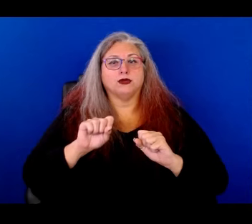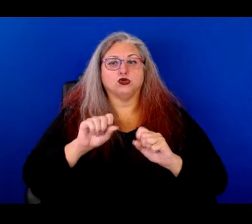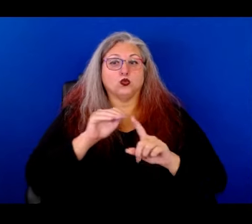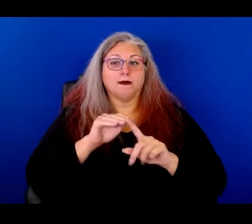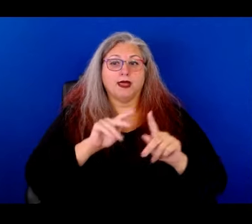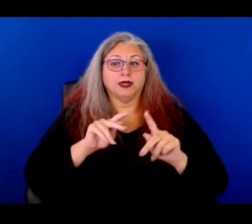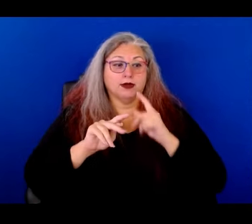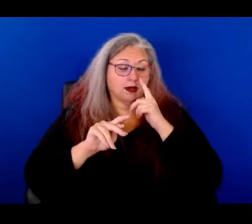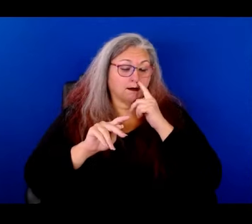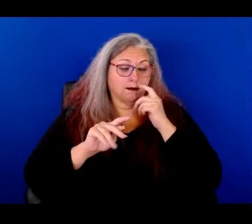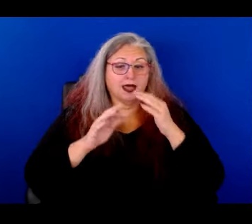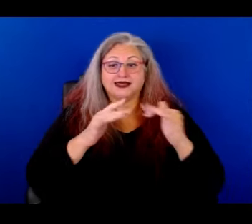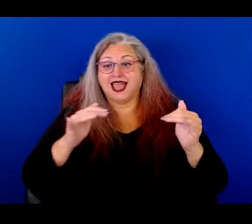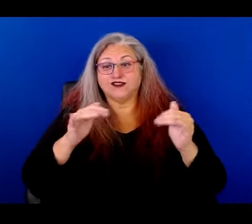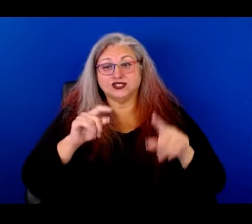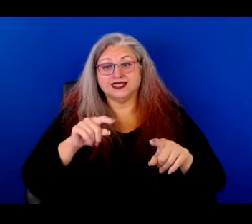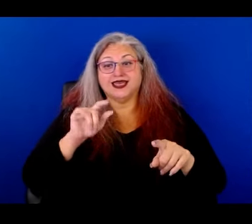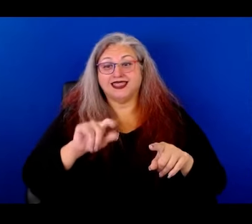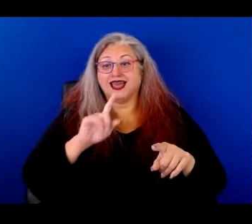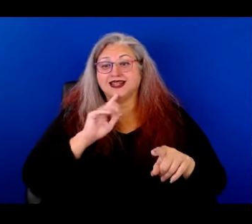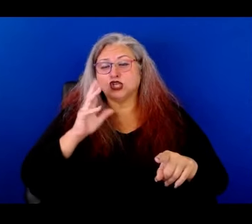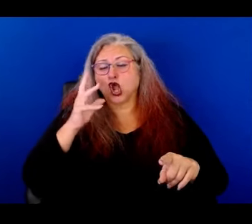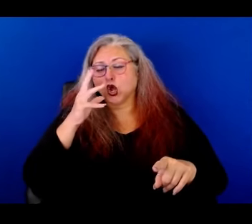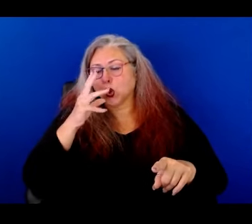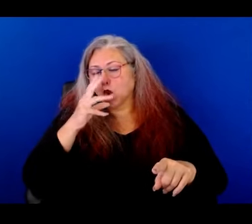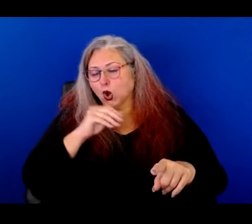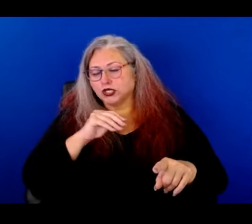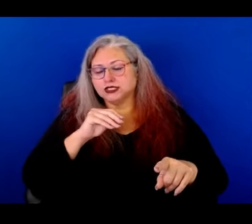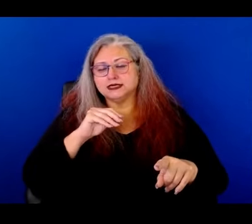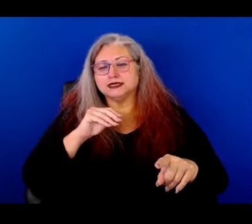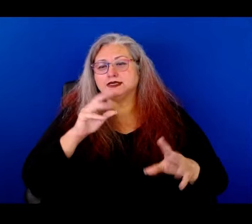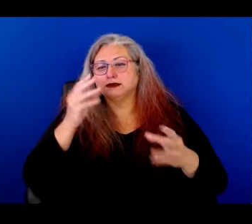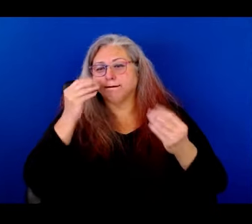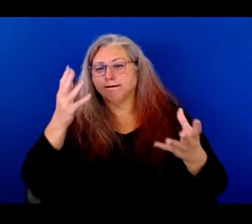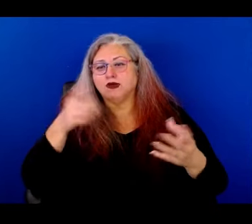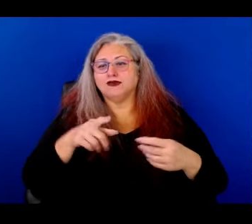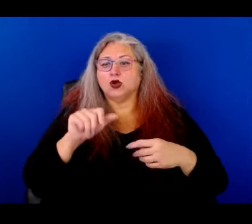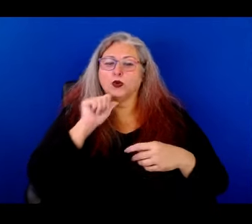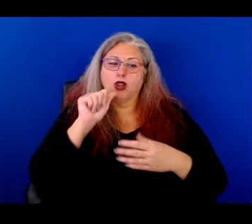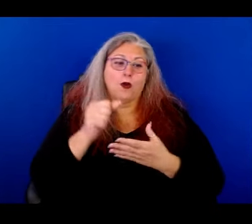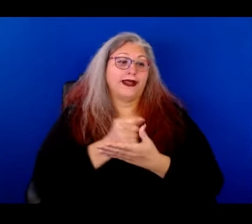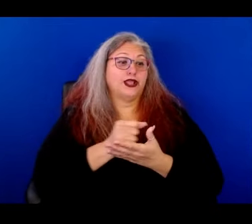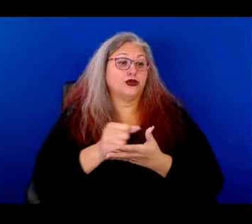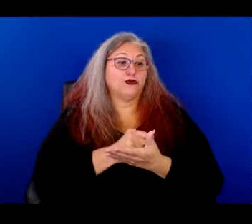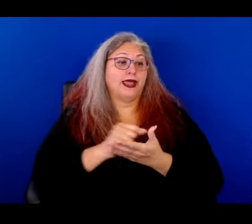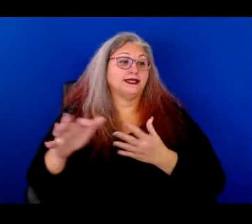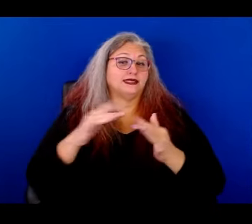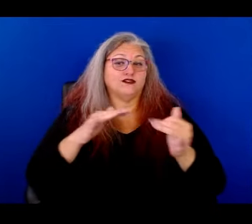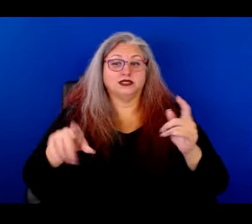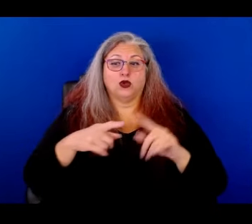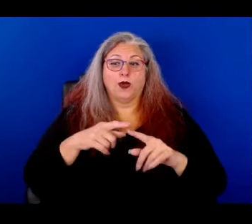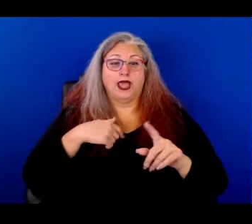people that diversity is gorgeous. It's stunning. We don't erase diversity when we give